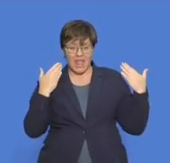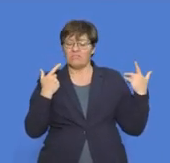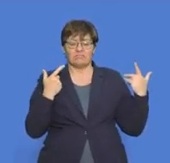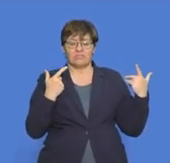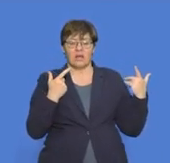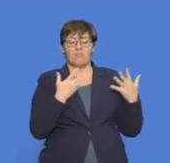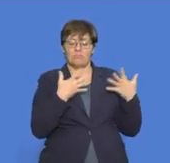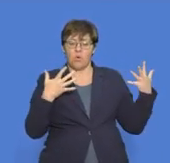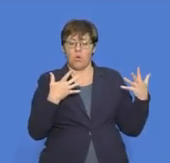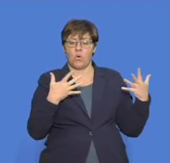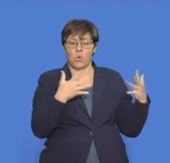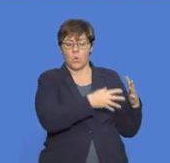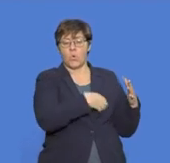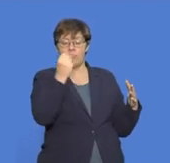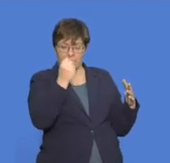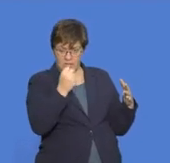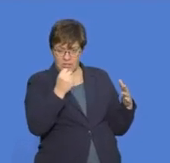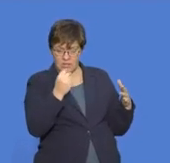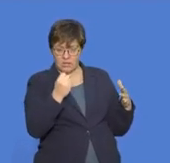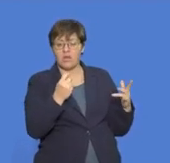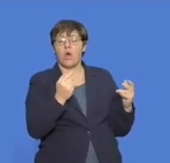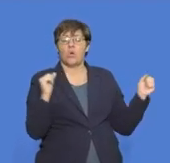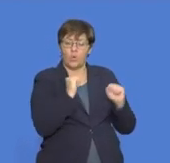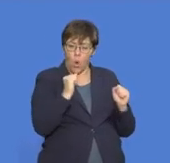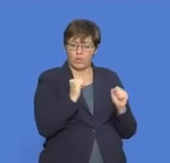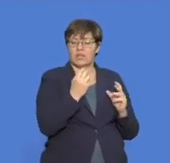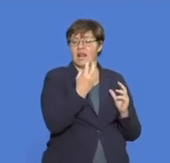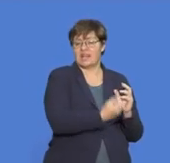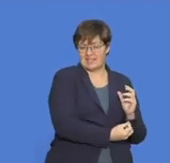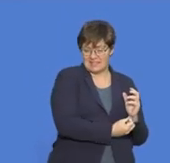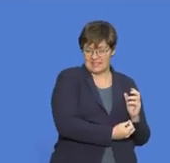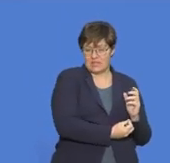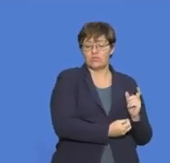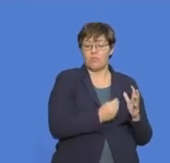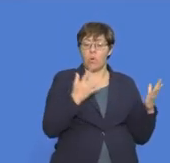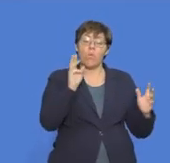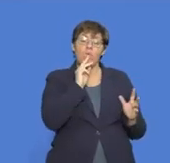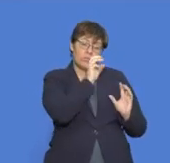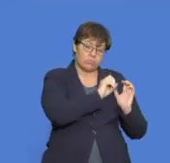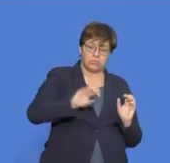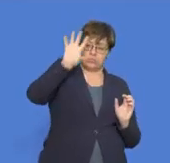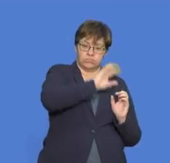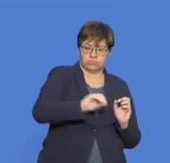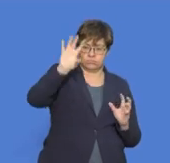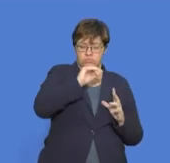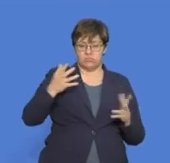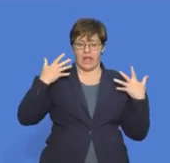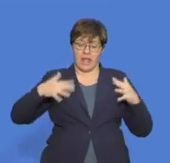of cold air, so more water can evaporate into the air.